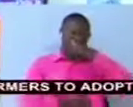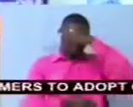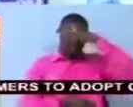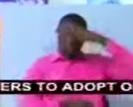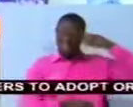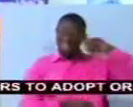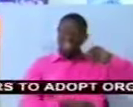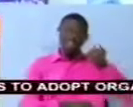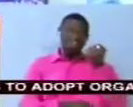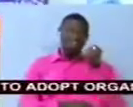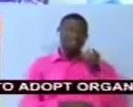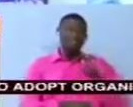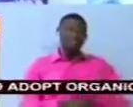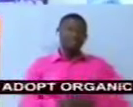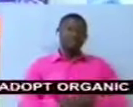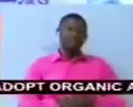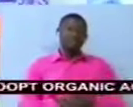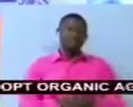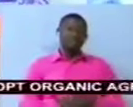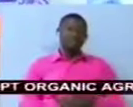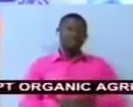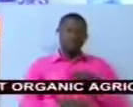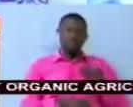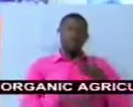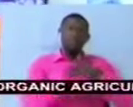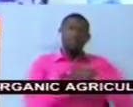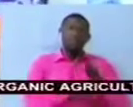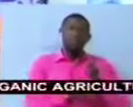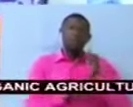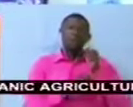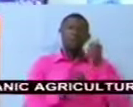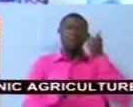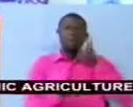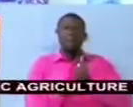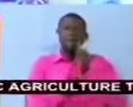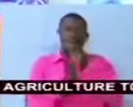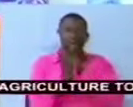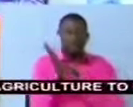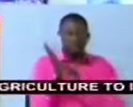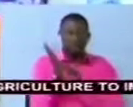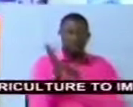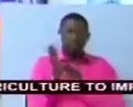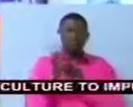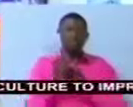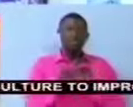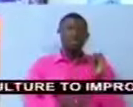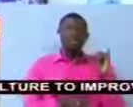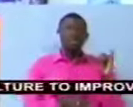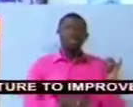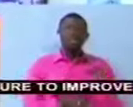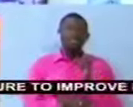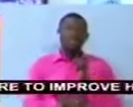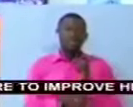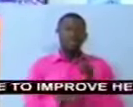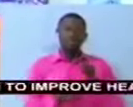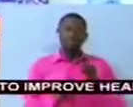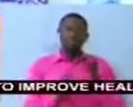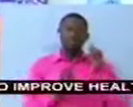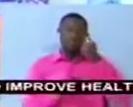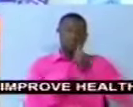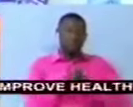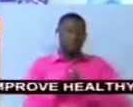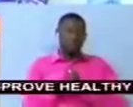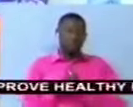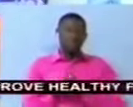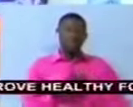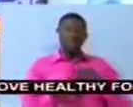ubi Islamic bank suma account. And I open an account at the Islamic bank. Manko ubi 13,000 la ko ubi duma ko